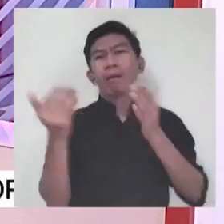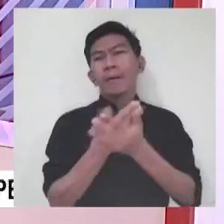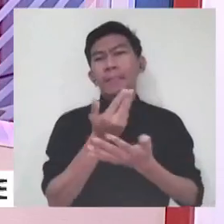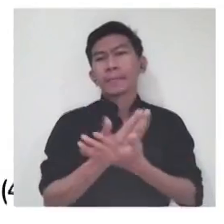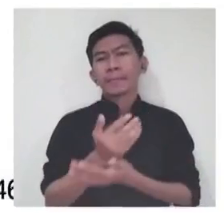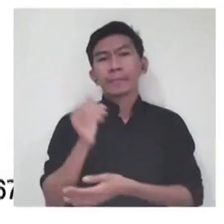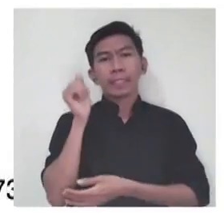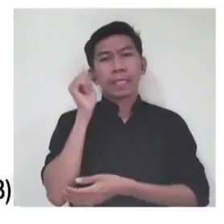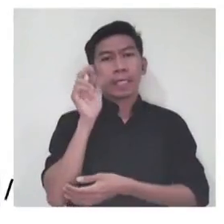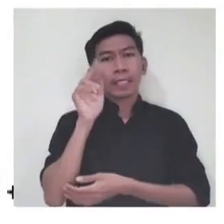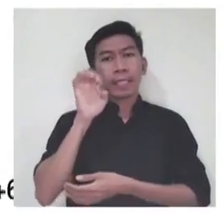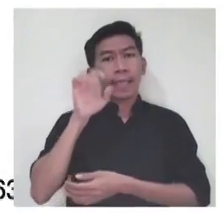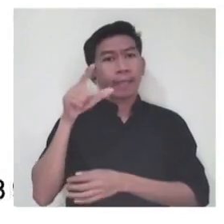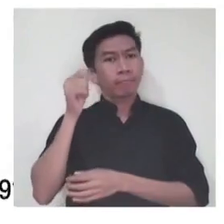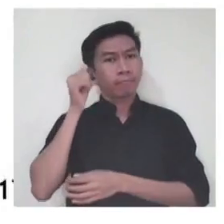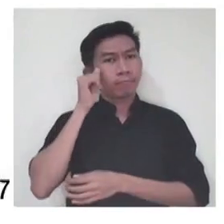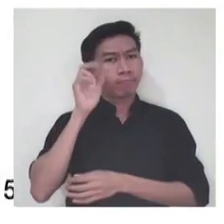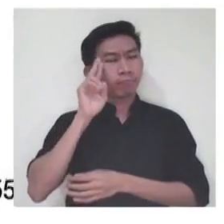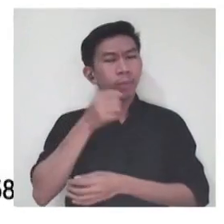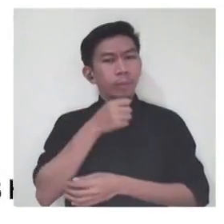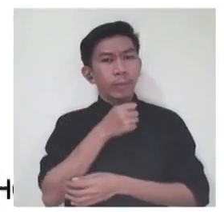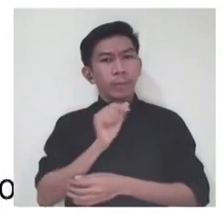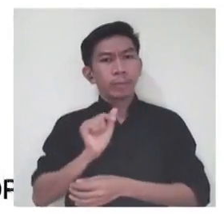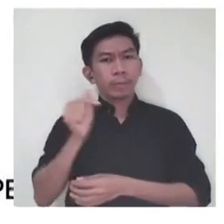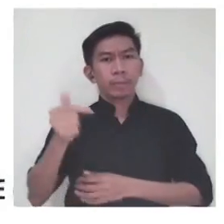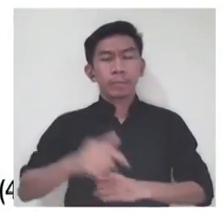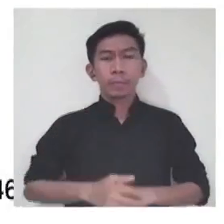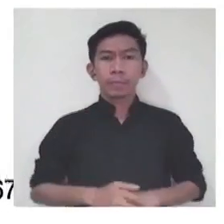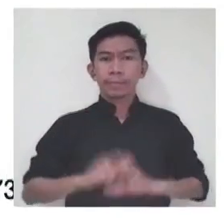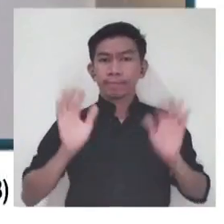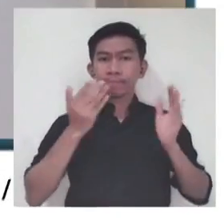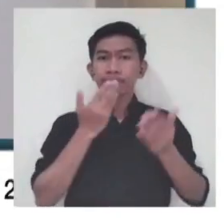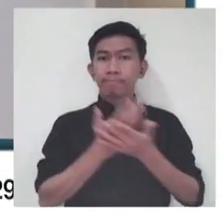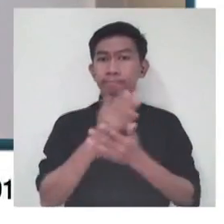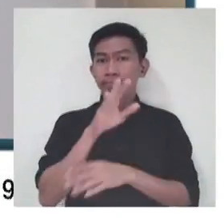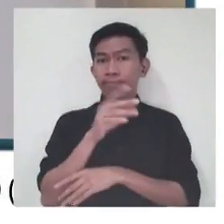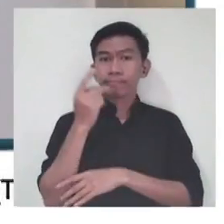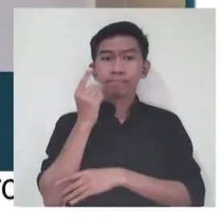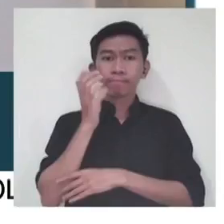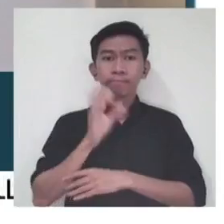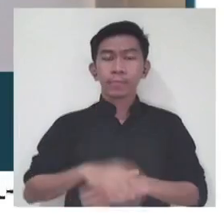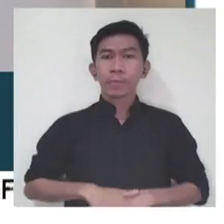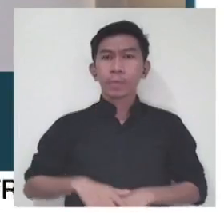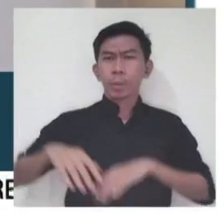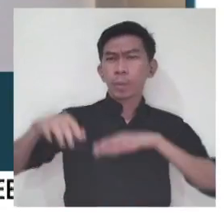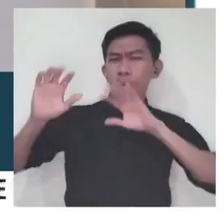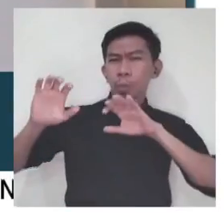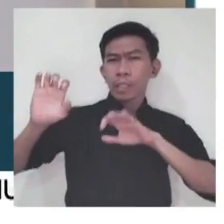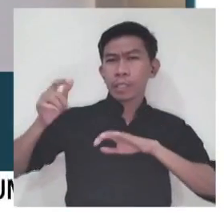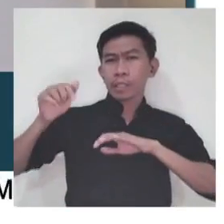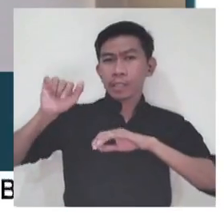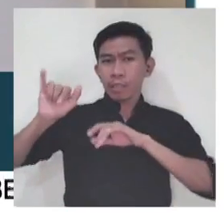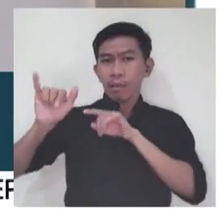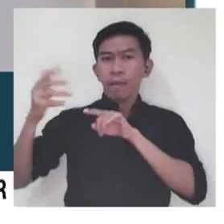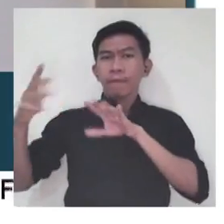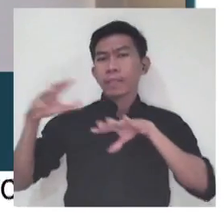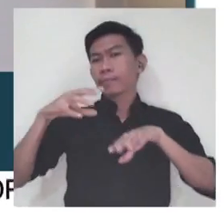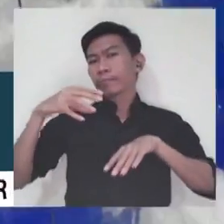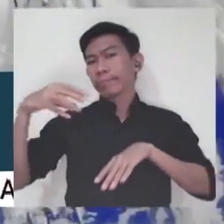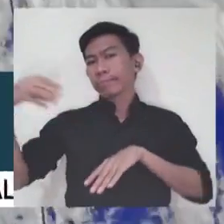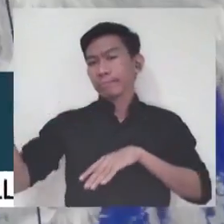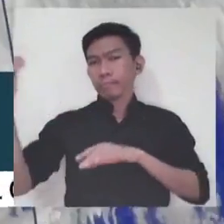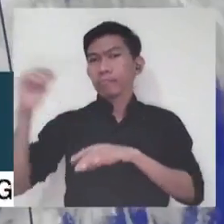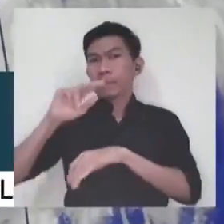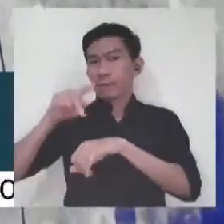now to tell us more about this. Ariel. Hi, good afternoon, Carmina. Typhoon Egai, with a traditional name Doksuri, left the Philippine area of responsibility